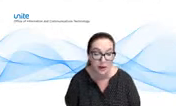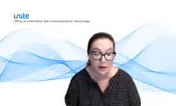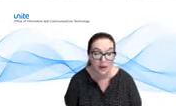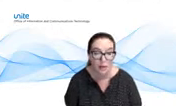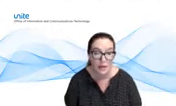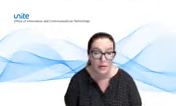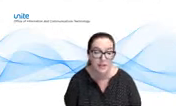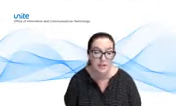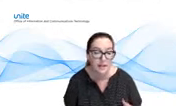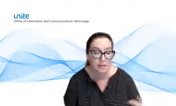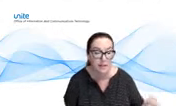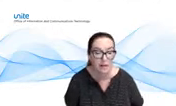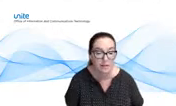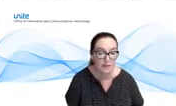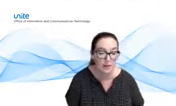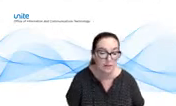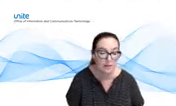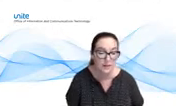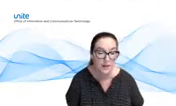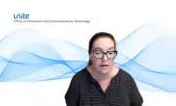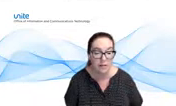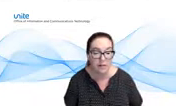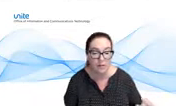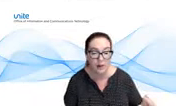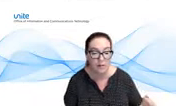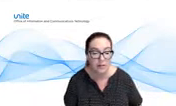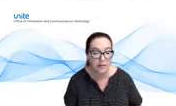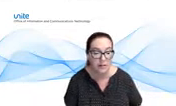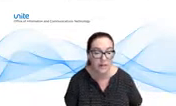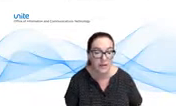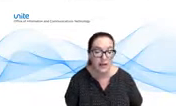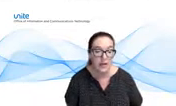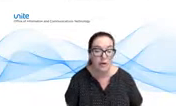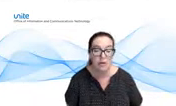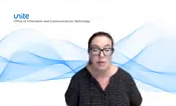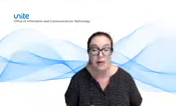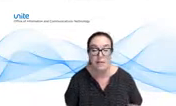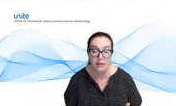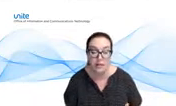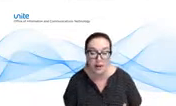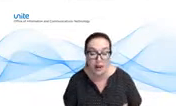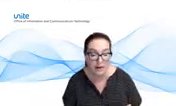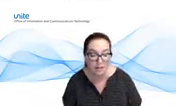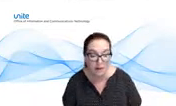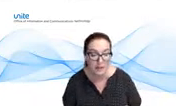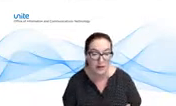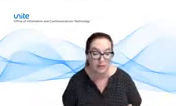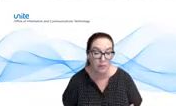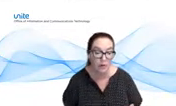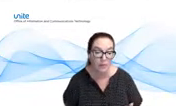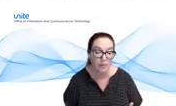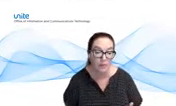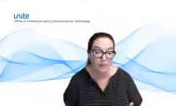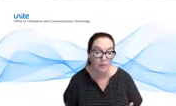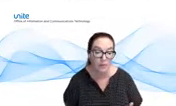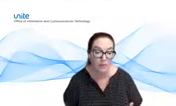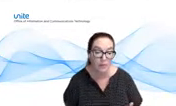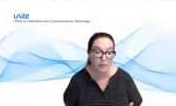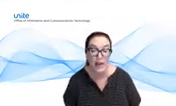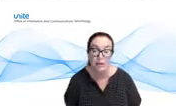building. When you design something for 15% of the world's population, you can benefit the other 85% of the